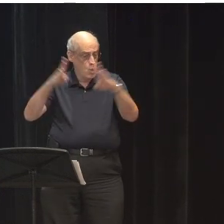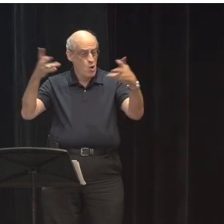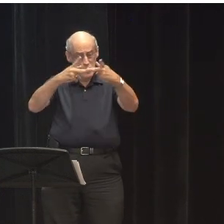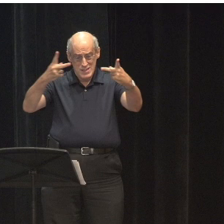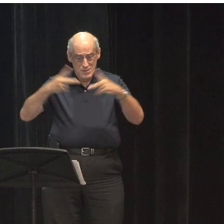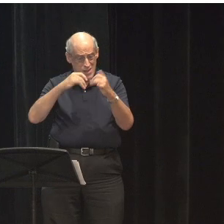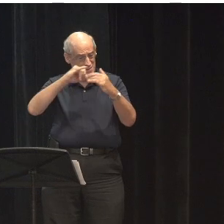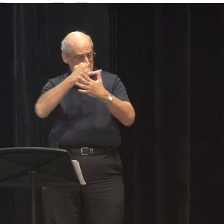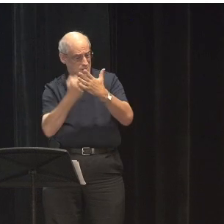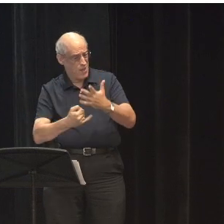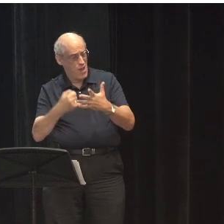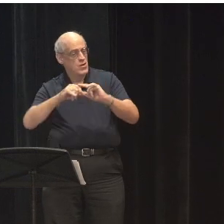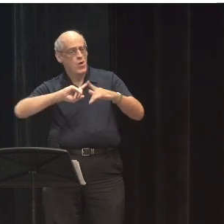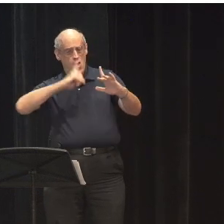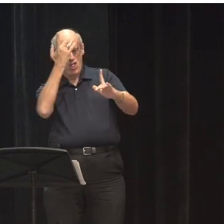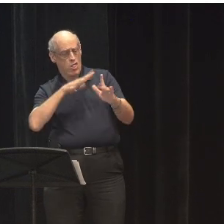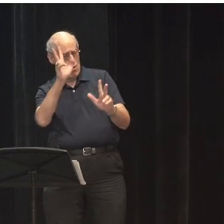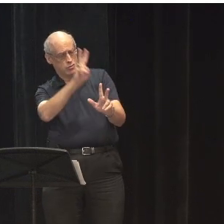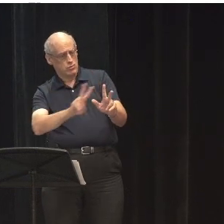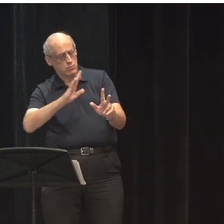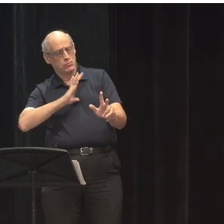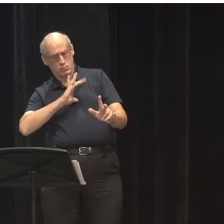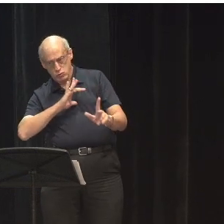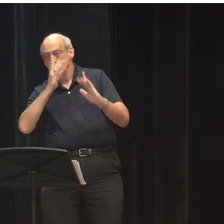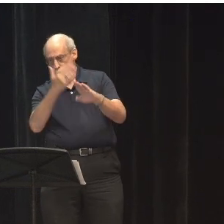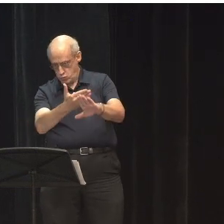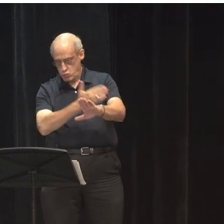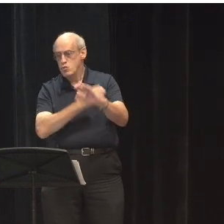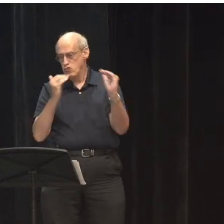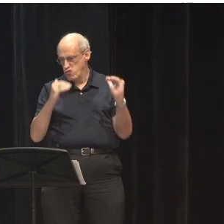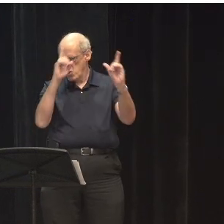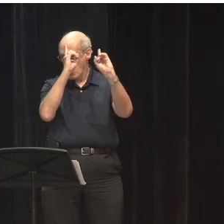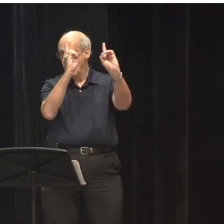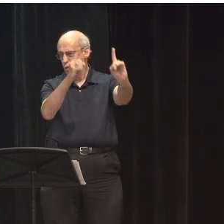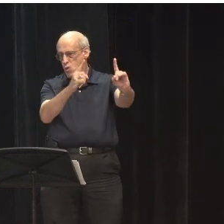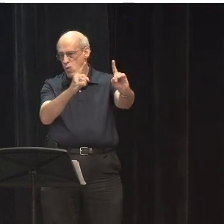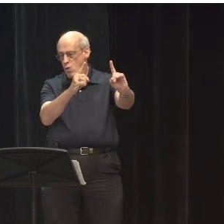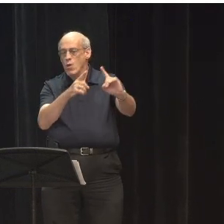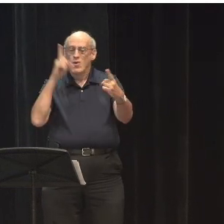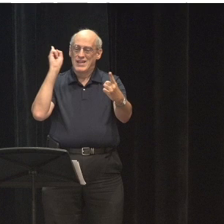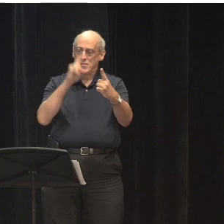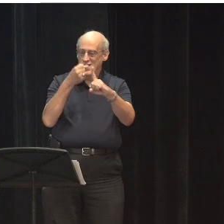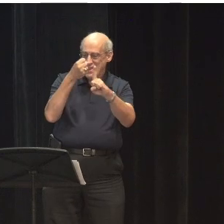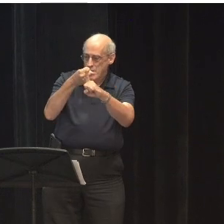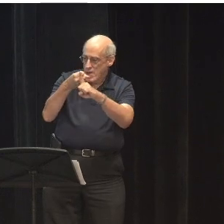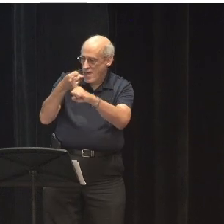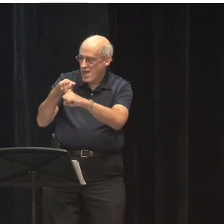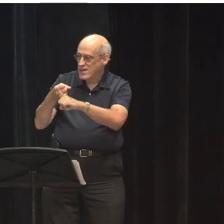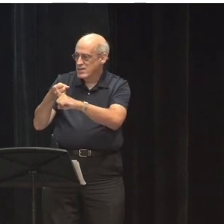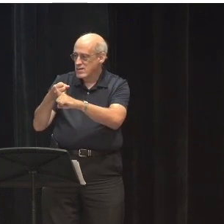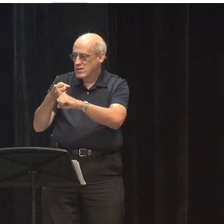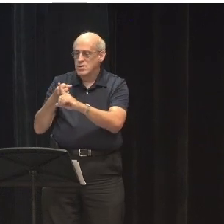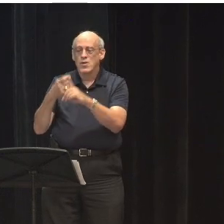design aesthetics of the neighborhood, and to avoid or minimize impacts to the existing